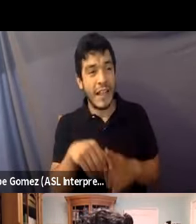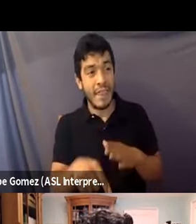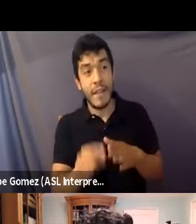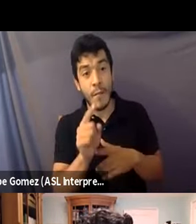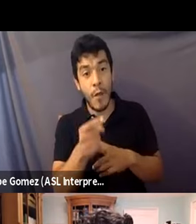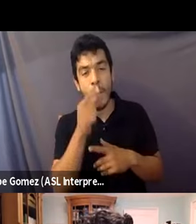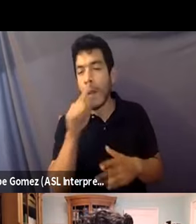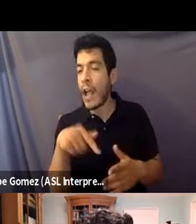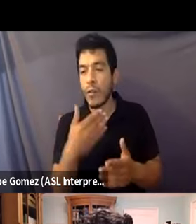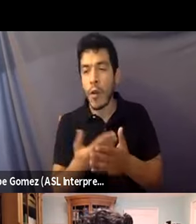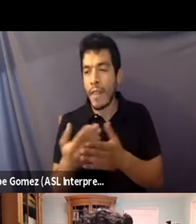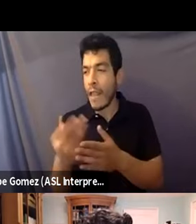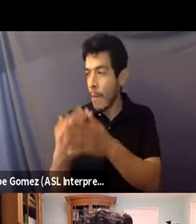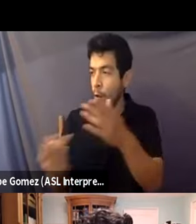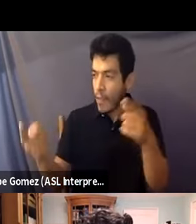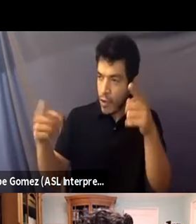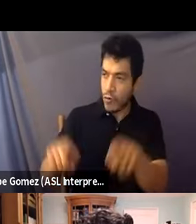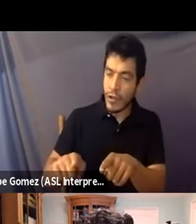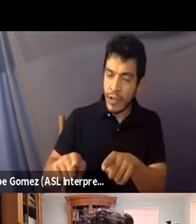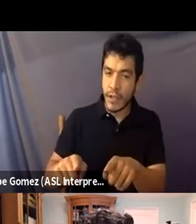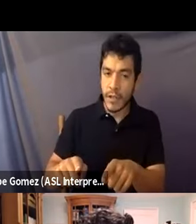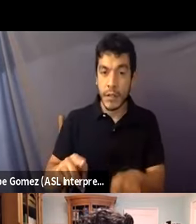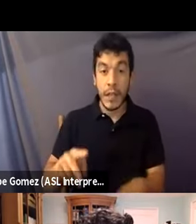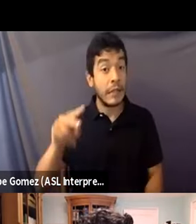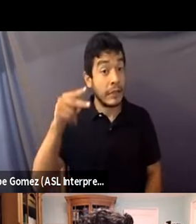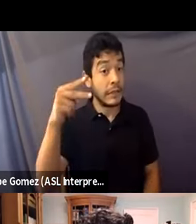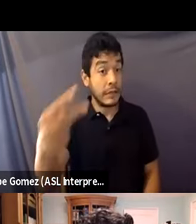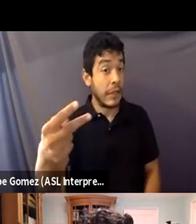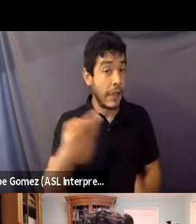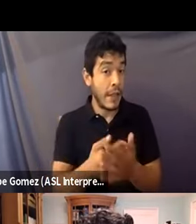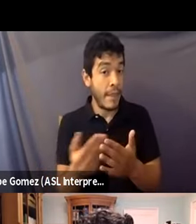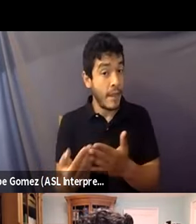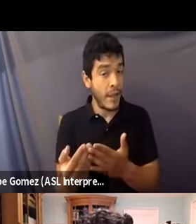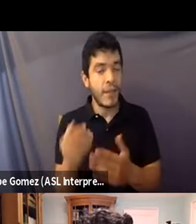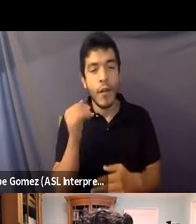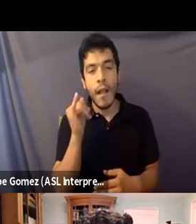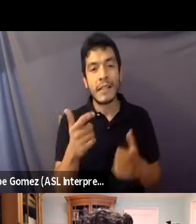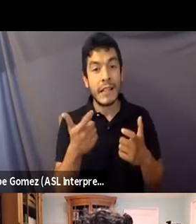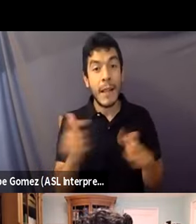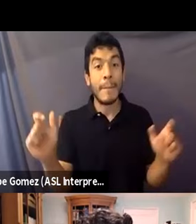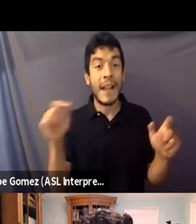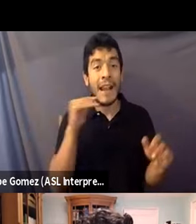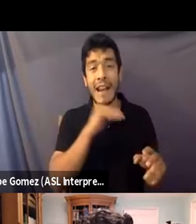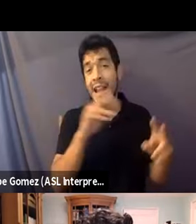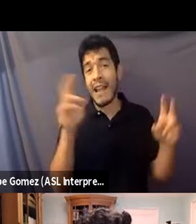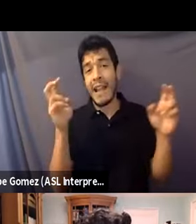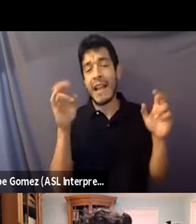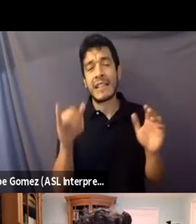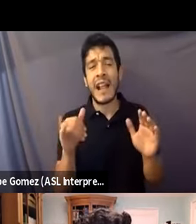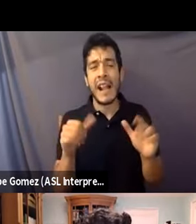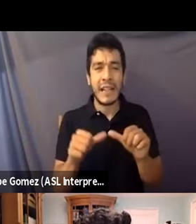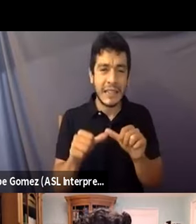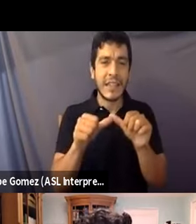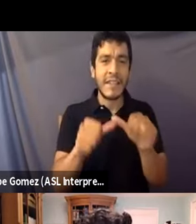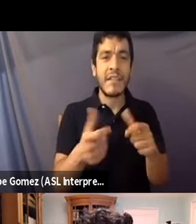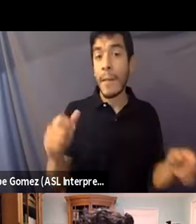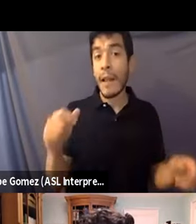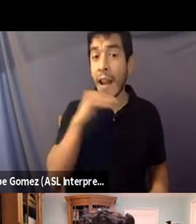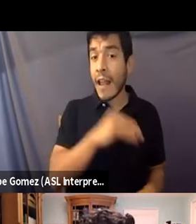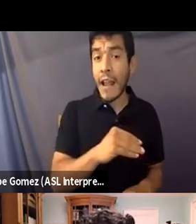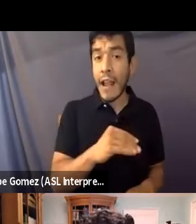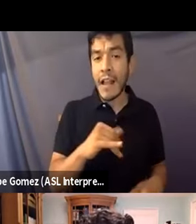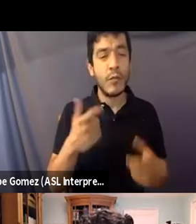only thing that they can agree on. The second thing is that it's the, it's the big lie. It's the continuation of the big lie, that it was the big